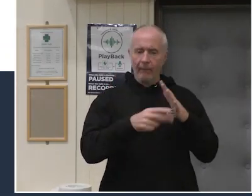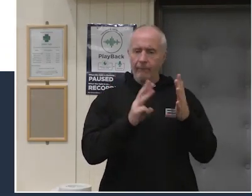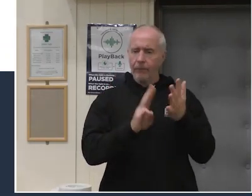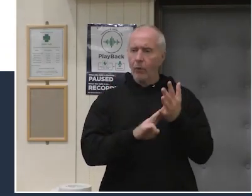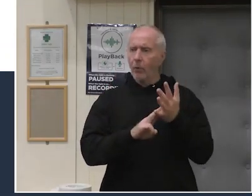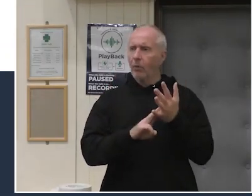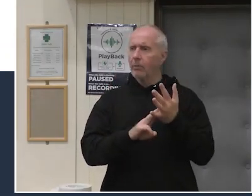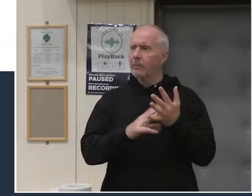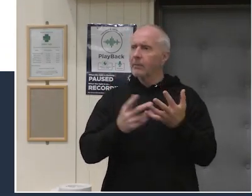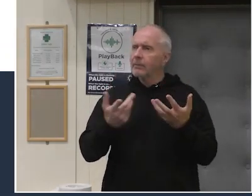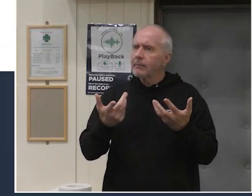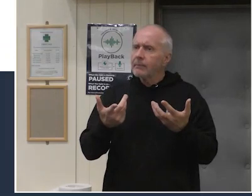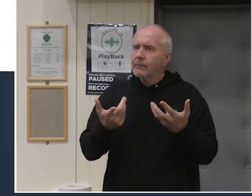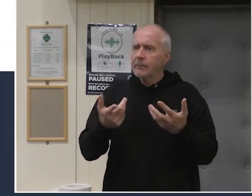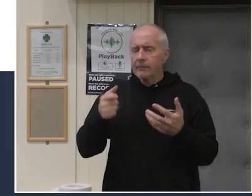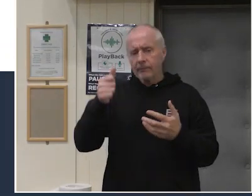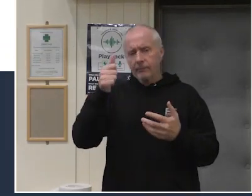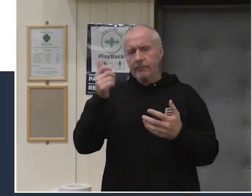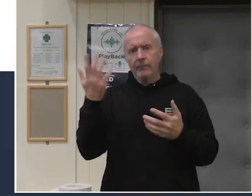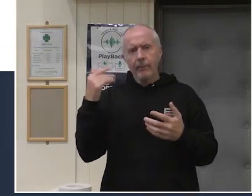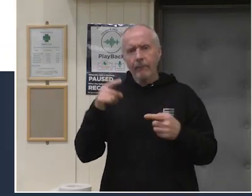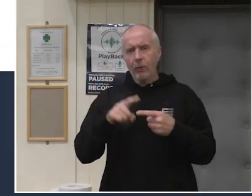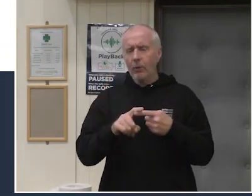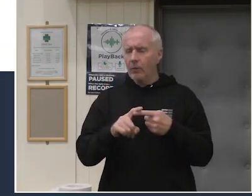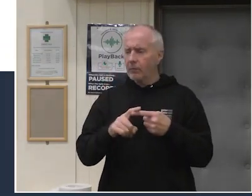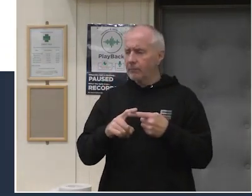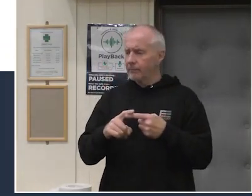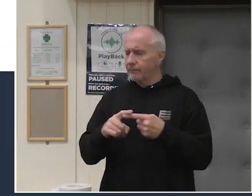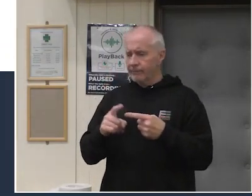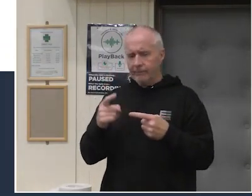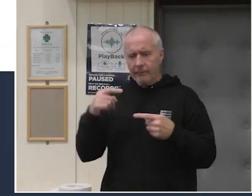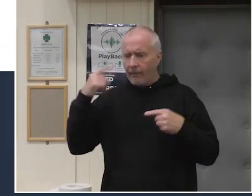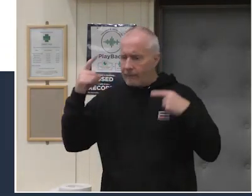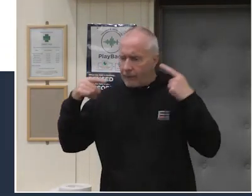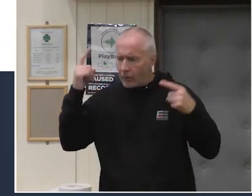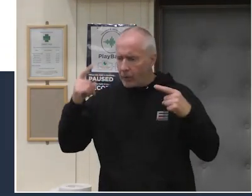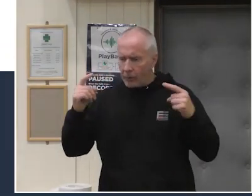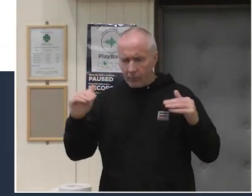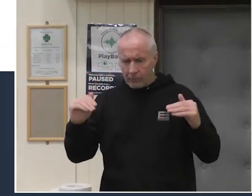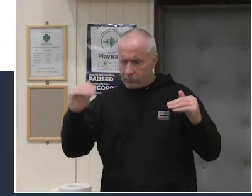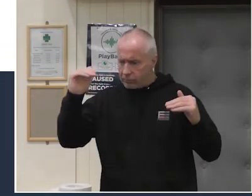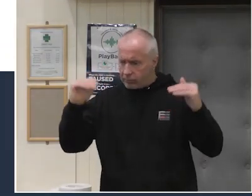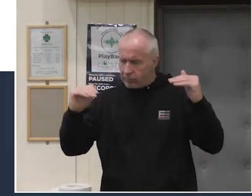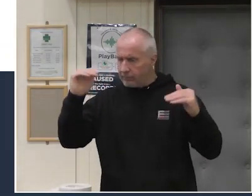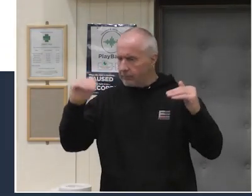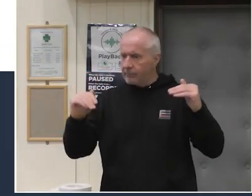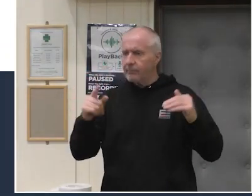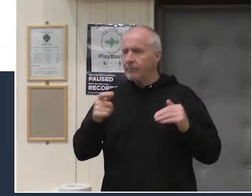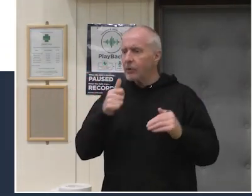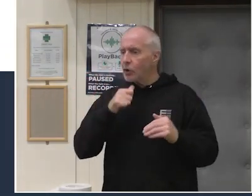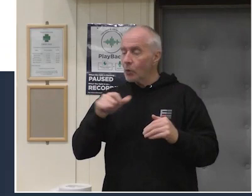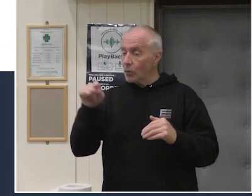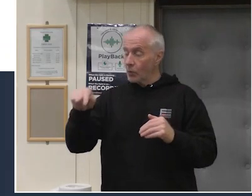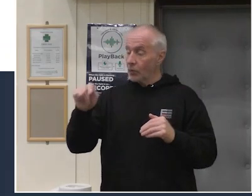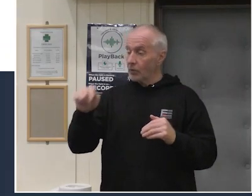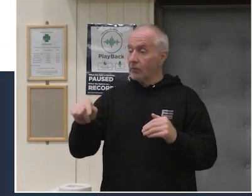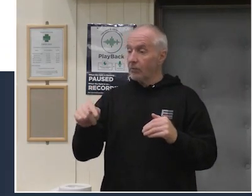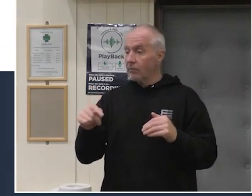how much of the volume is effectively usable. Well, we can design around that now, because we're no longer